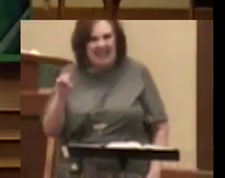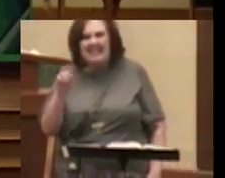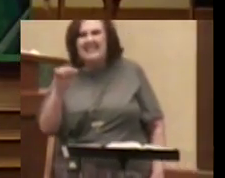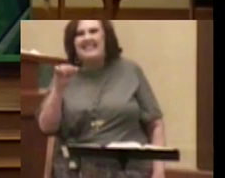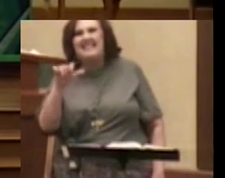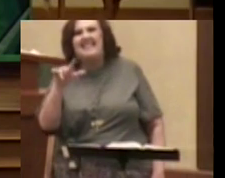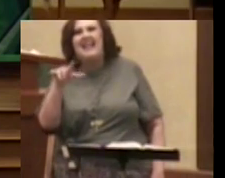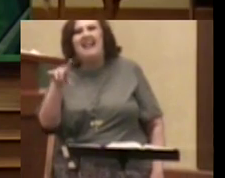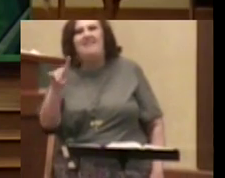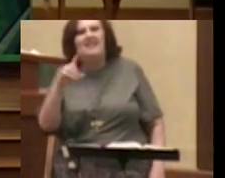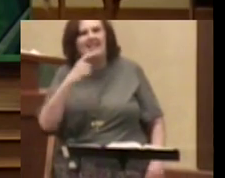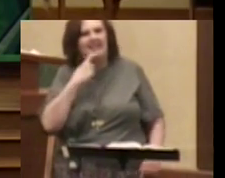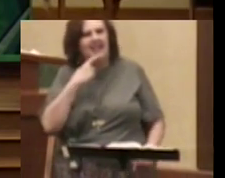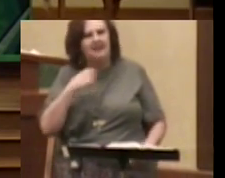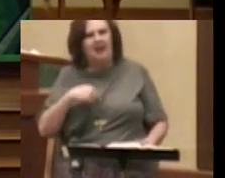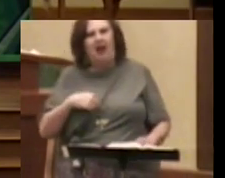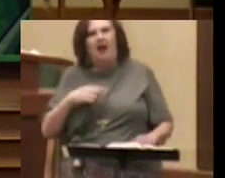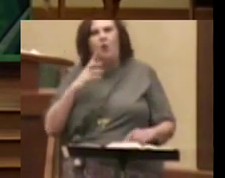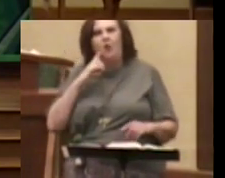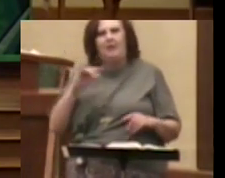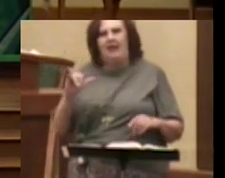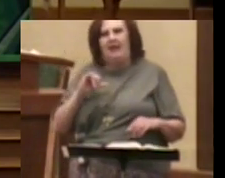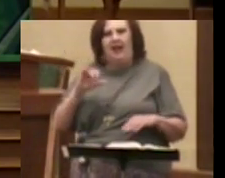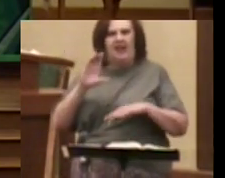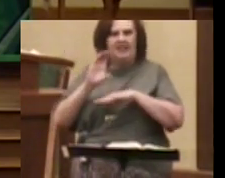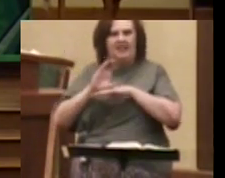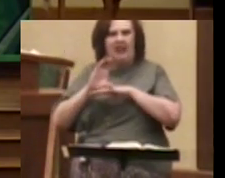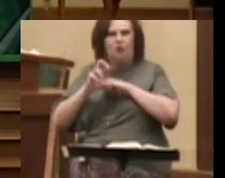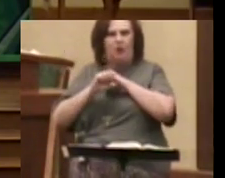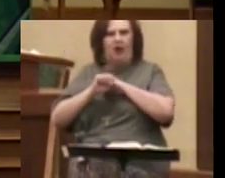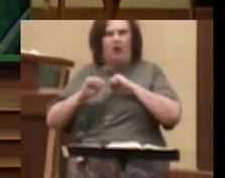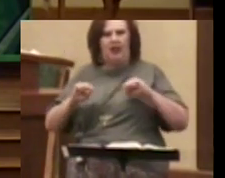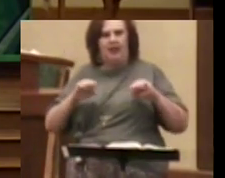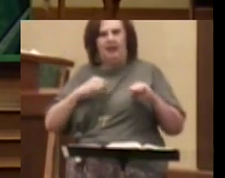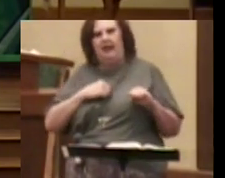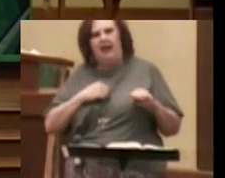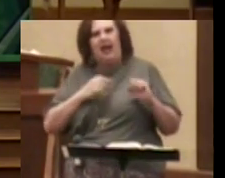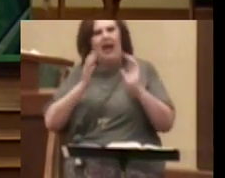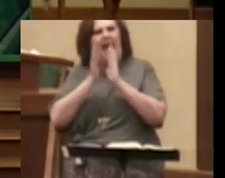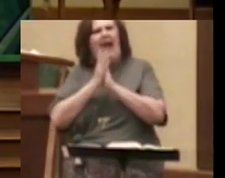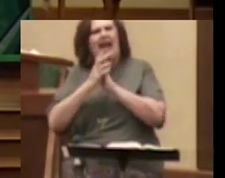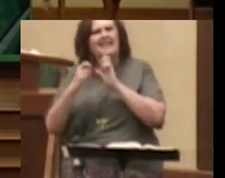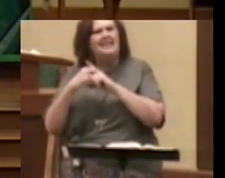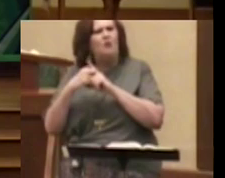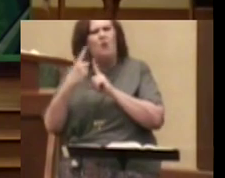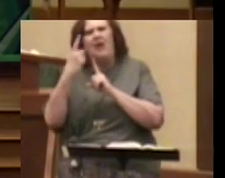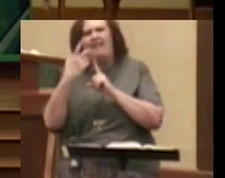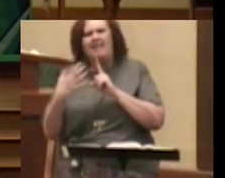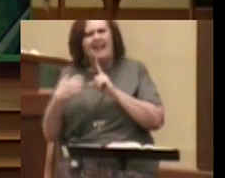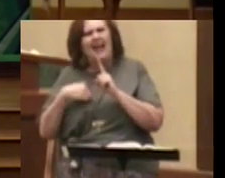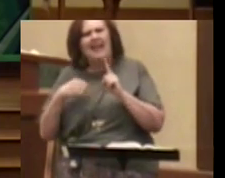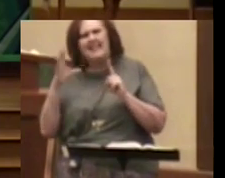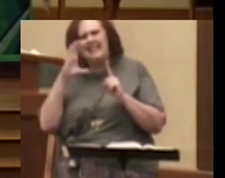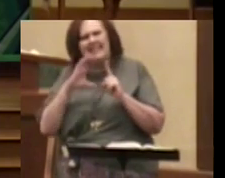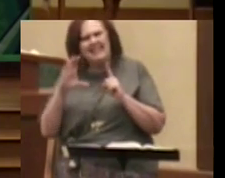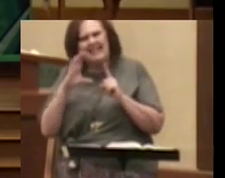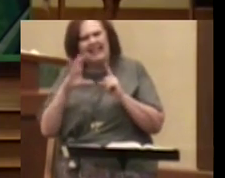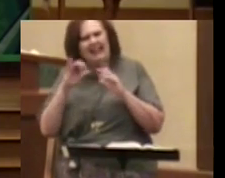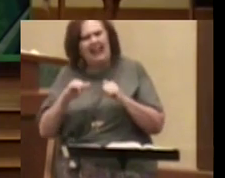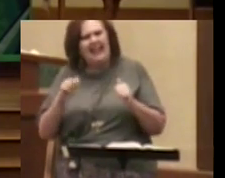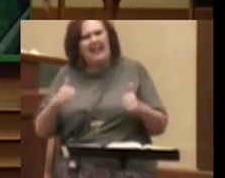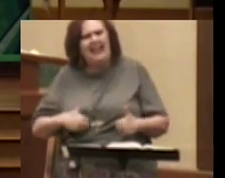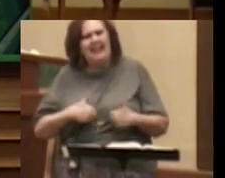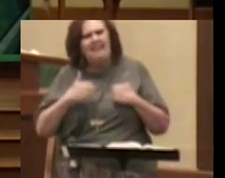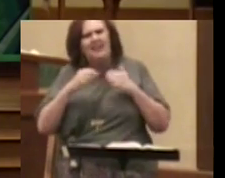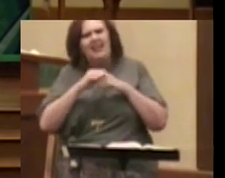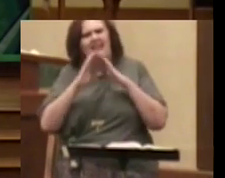will make himself a sanctuary. One thing I ask of the Lord, one thing I seek, that I may dwell in